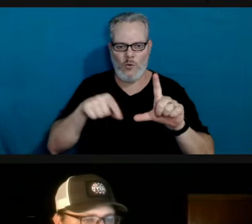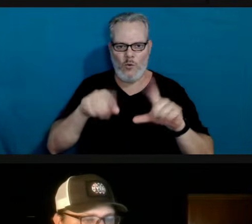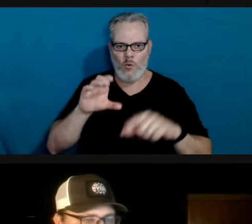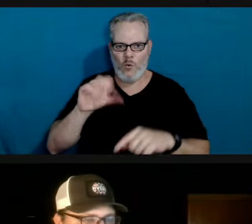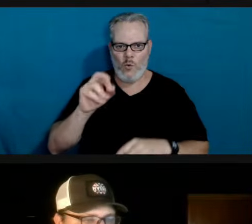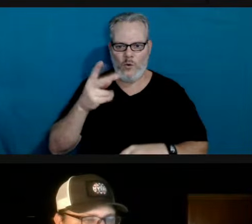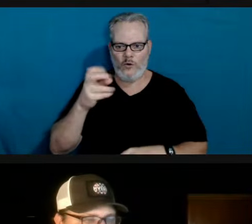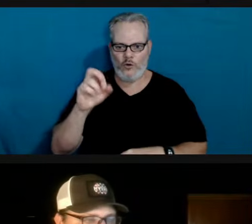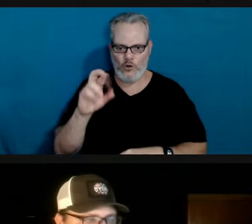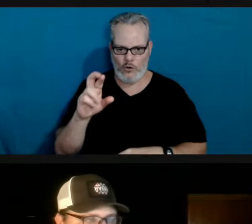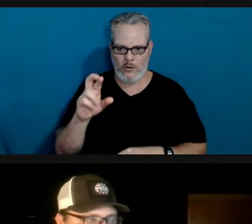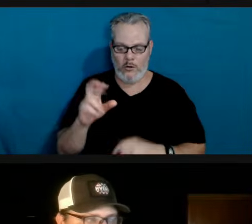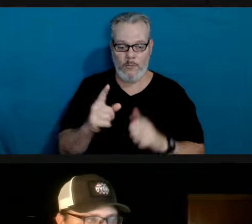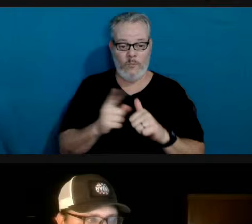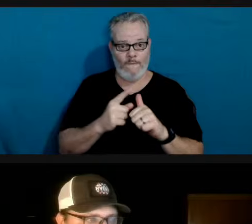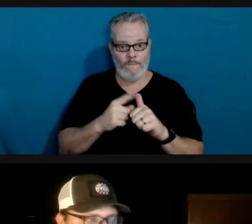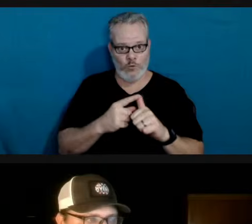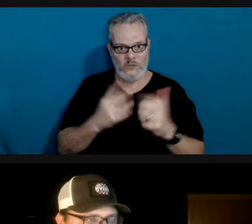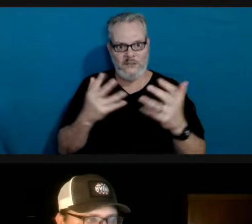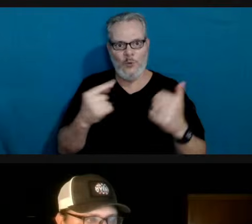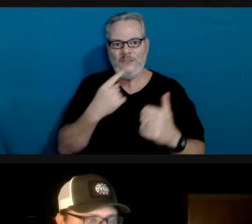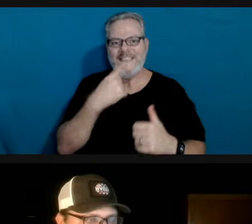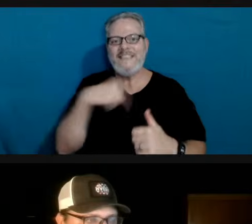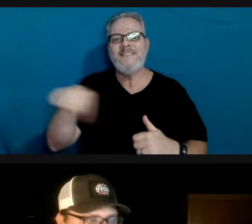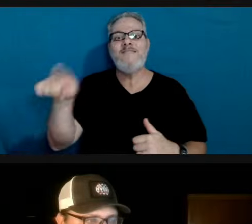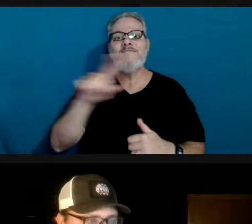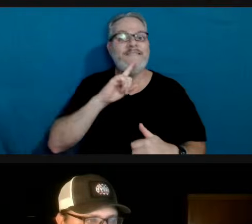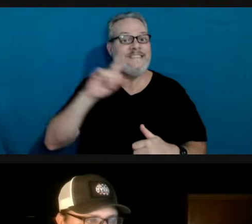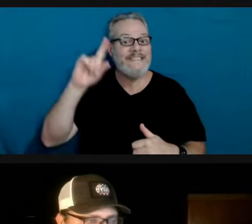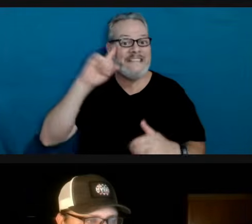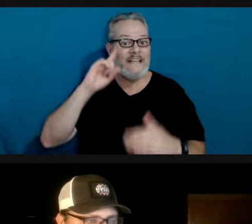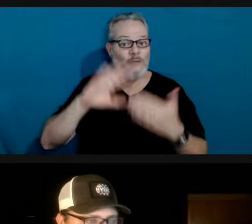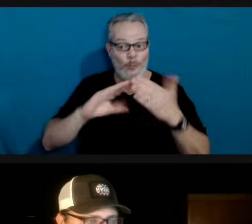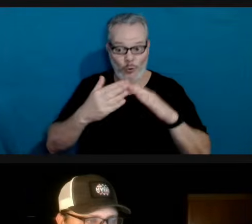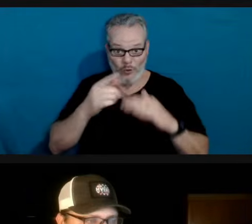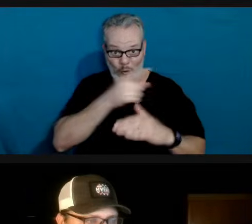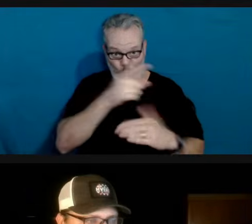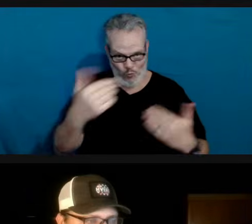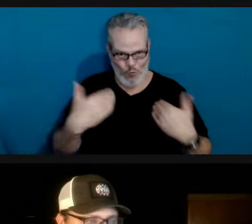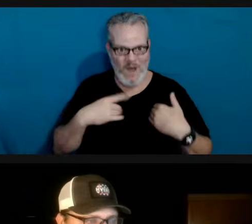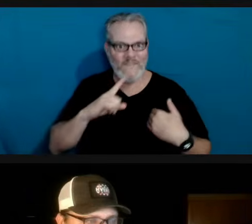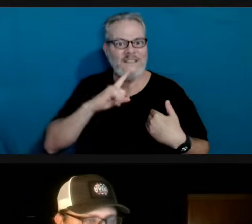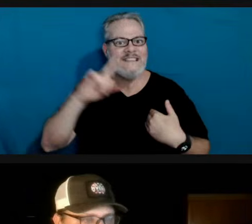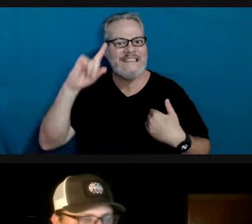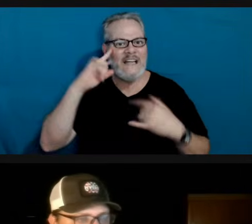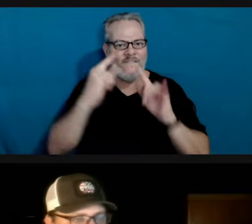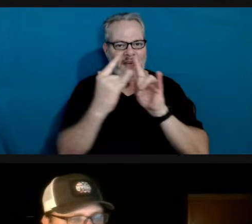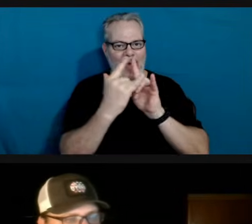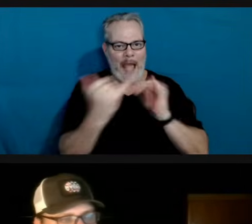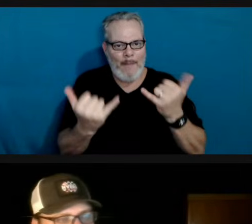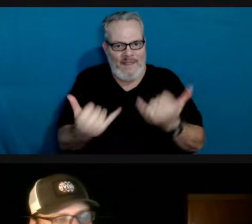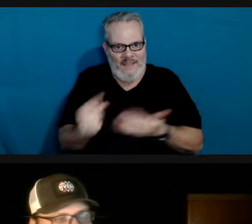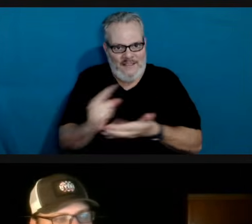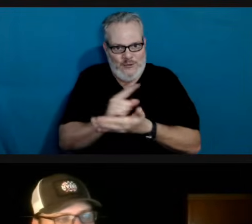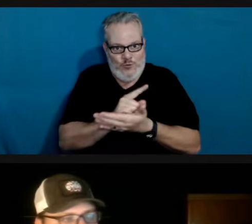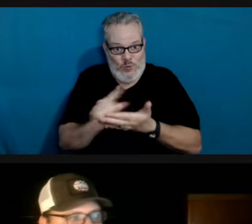through this, I want to say to our deaf community, I saw that you had a deaf camp this week. Is that right, Dano? And